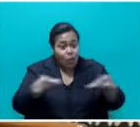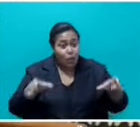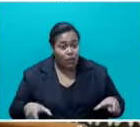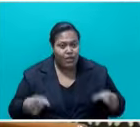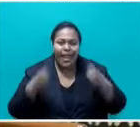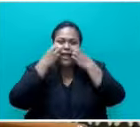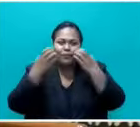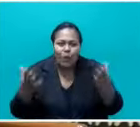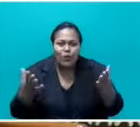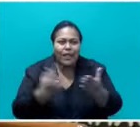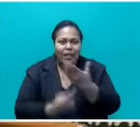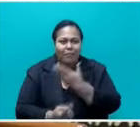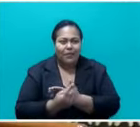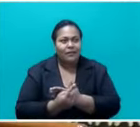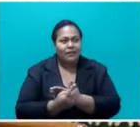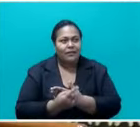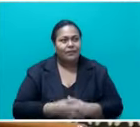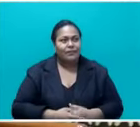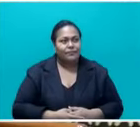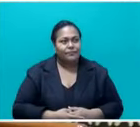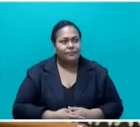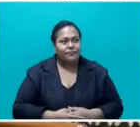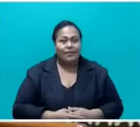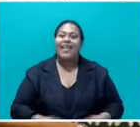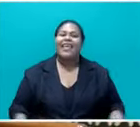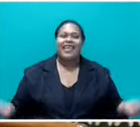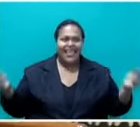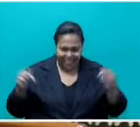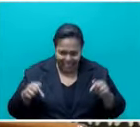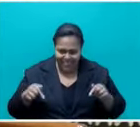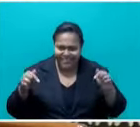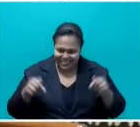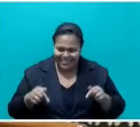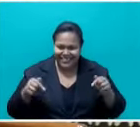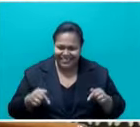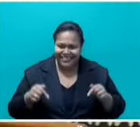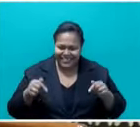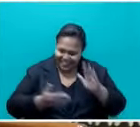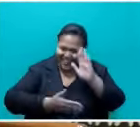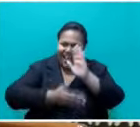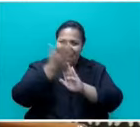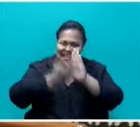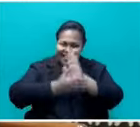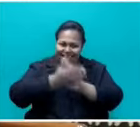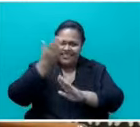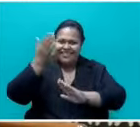You don't understand the... This is the supreme law-making body.